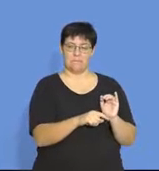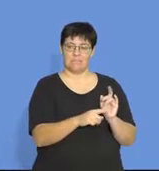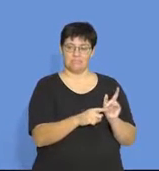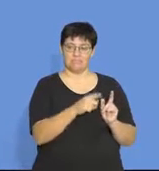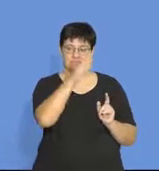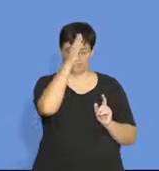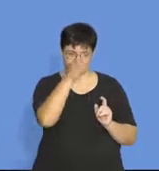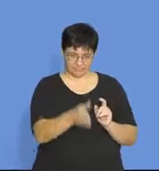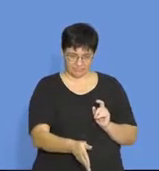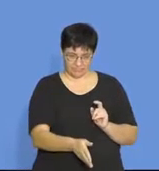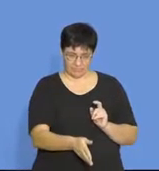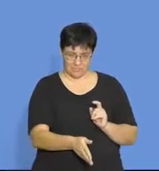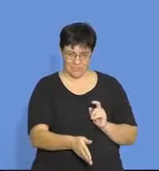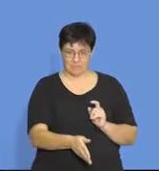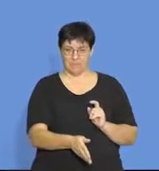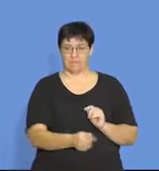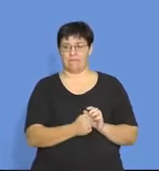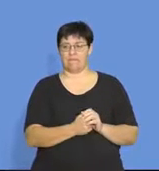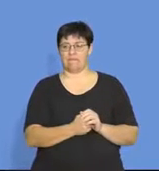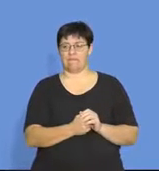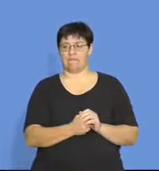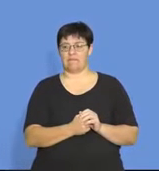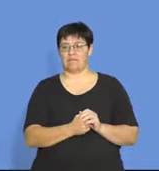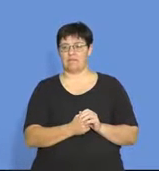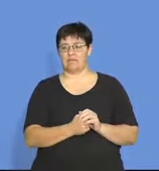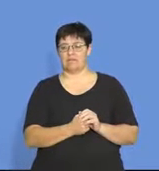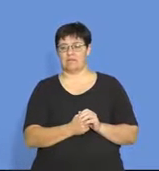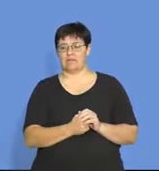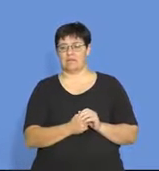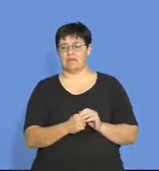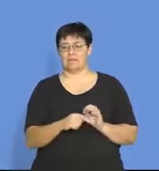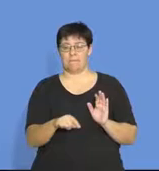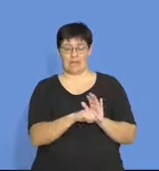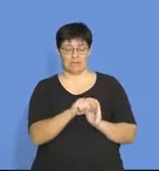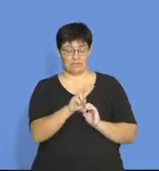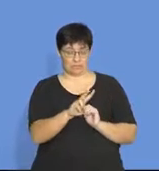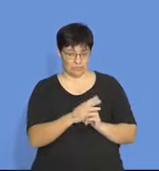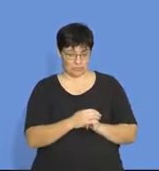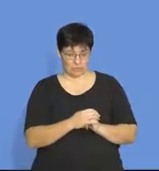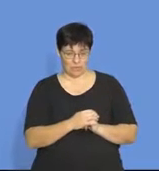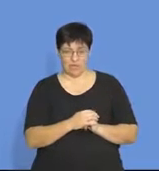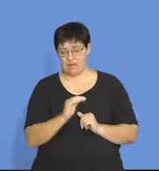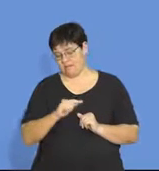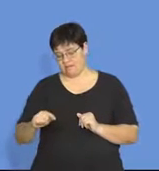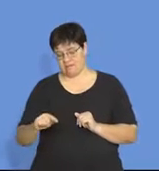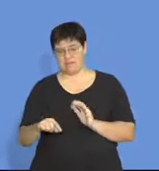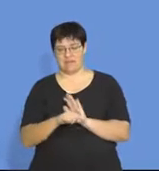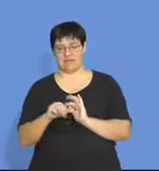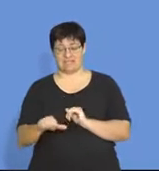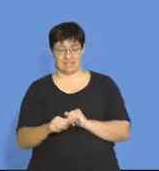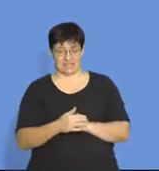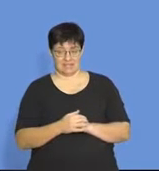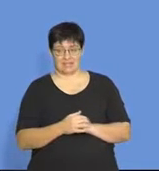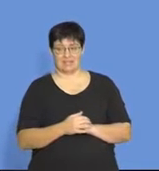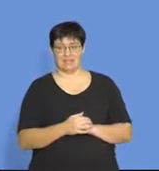this. It will be in that quadrant. That's the first intersection. Really, negative 2 is somewhere there, and 6 will